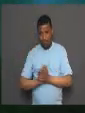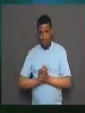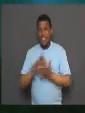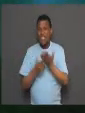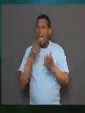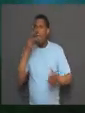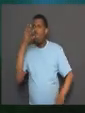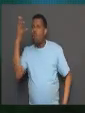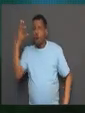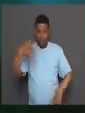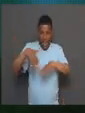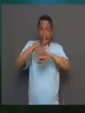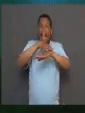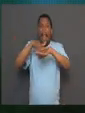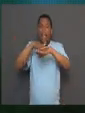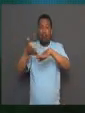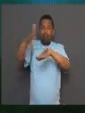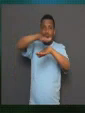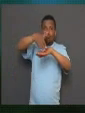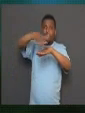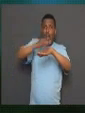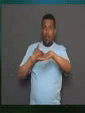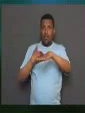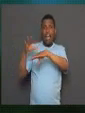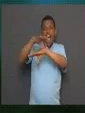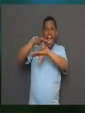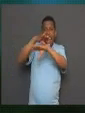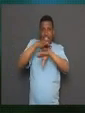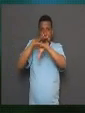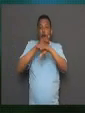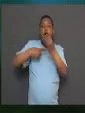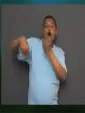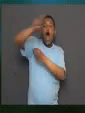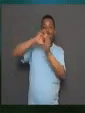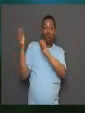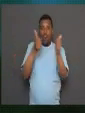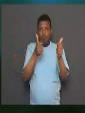There are 4 layers which make up Earth's atmosphere.